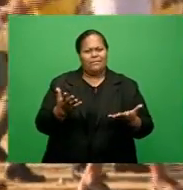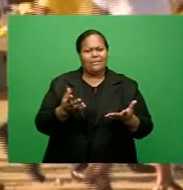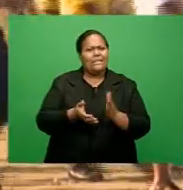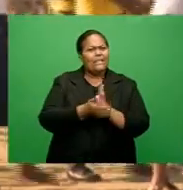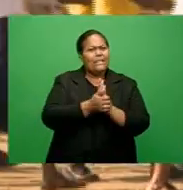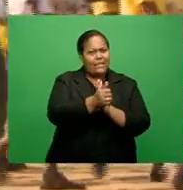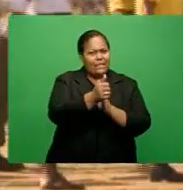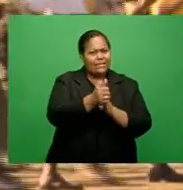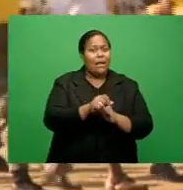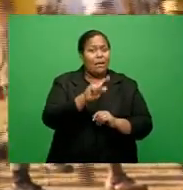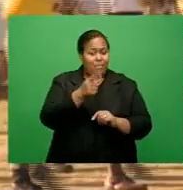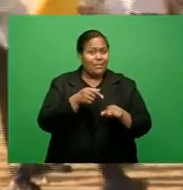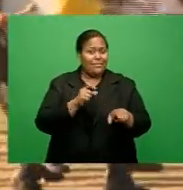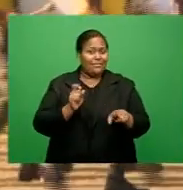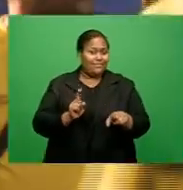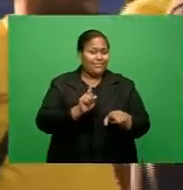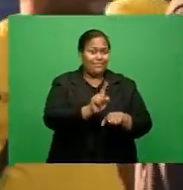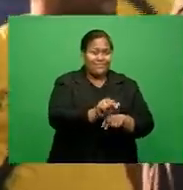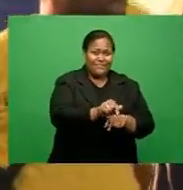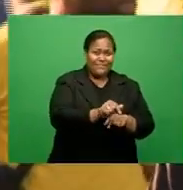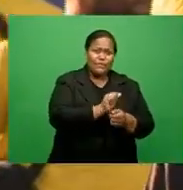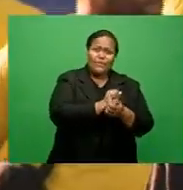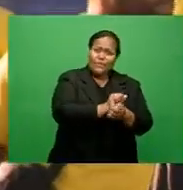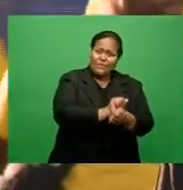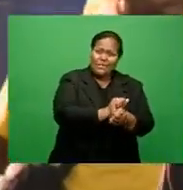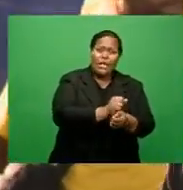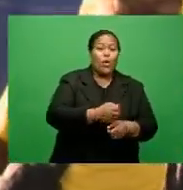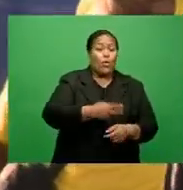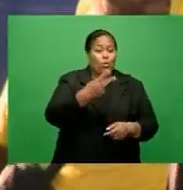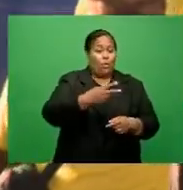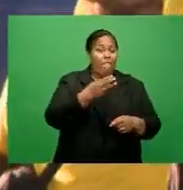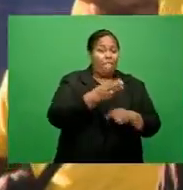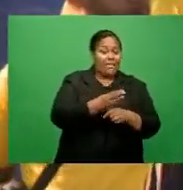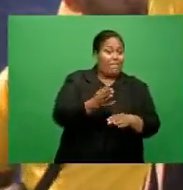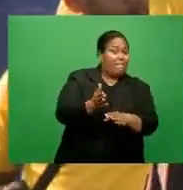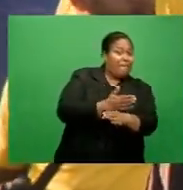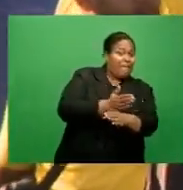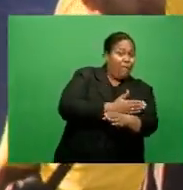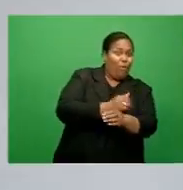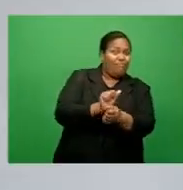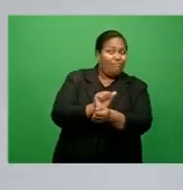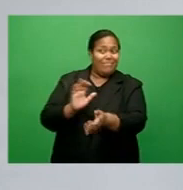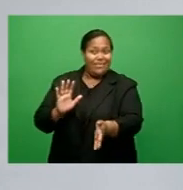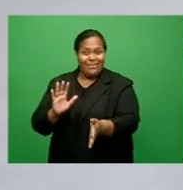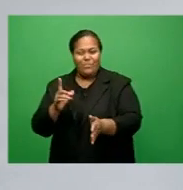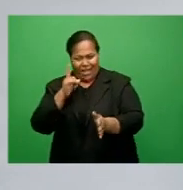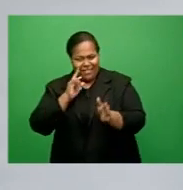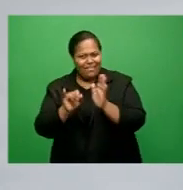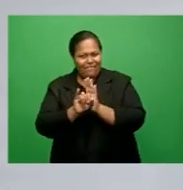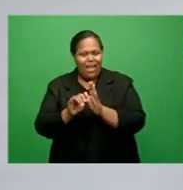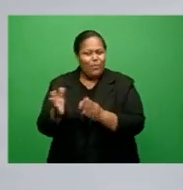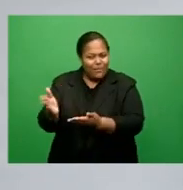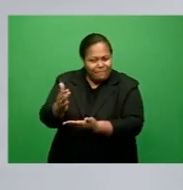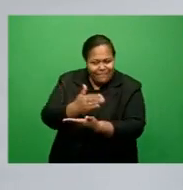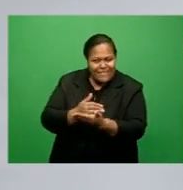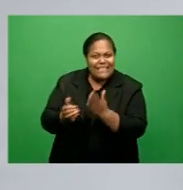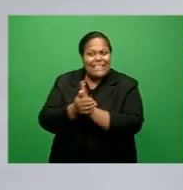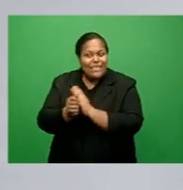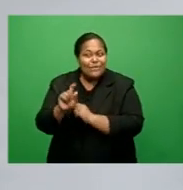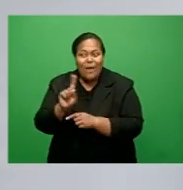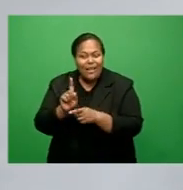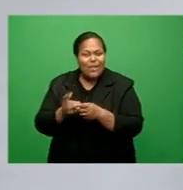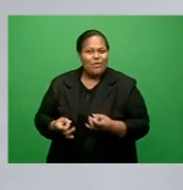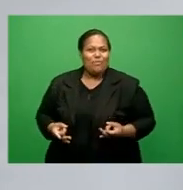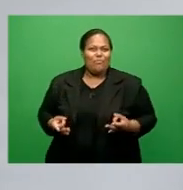those offenders that are within 12 months from their date of discharge, they identified. We got all their skills and we